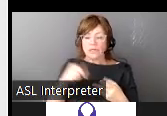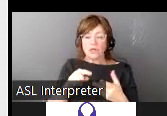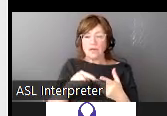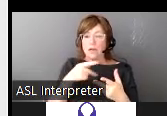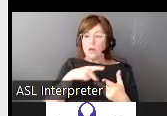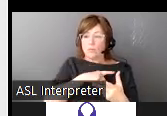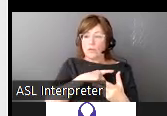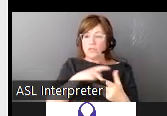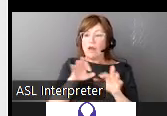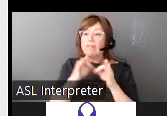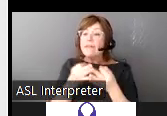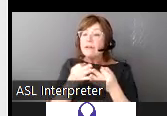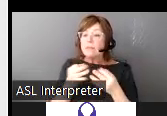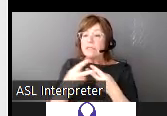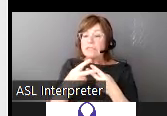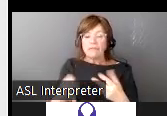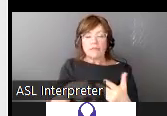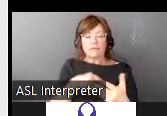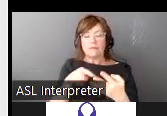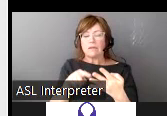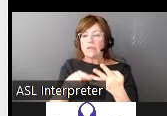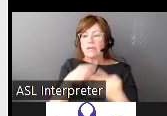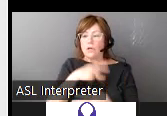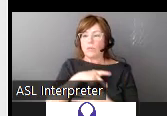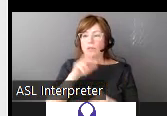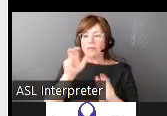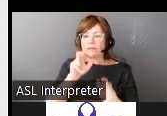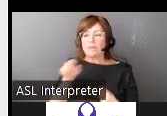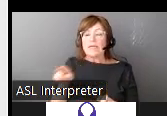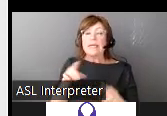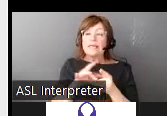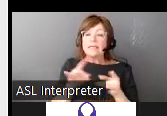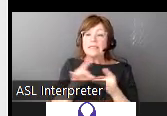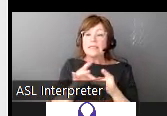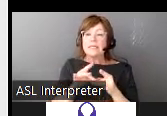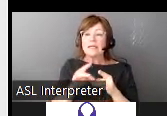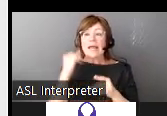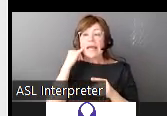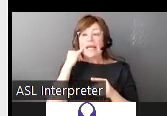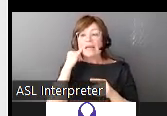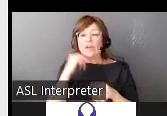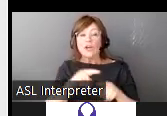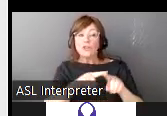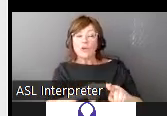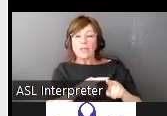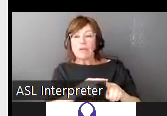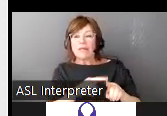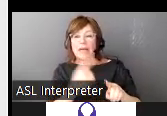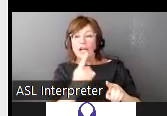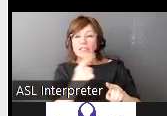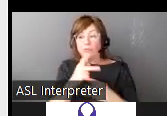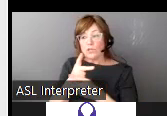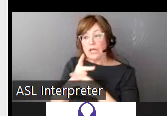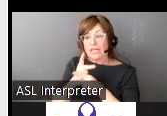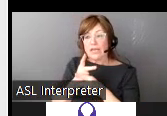savings, and personal investments. As he observes, physical dependence on caregivers can sometimes lead to social isolation